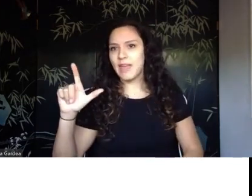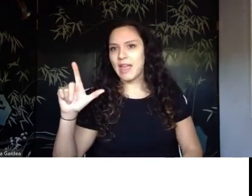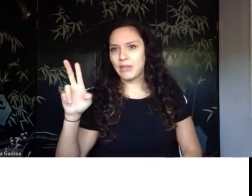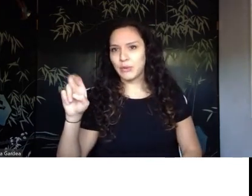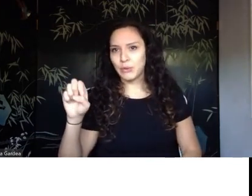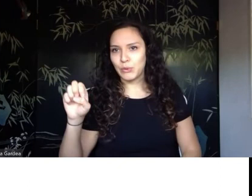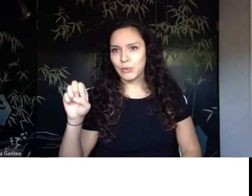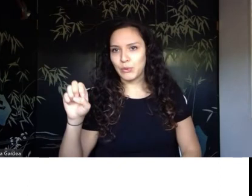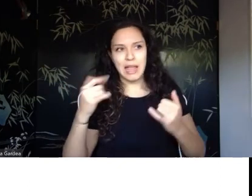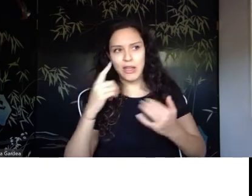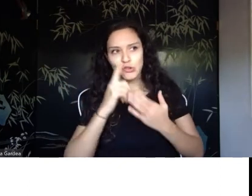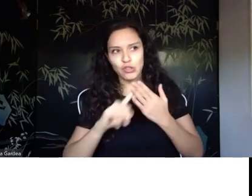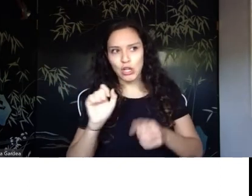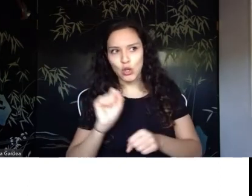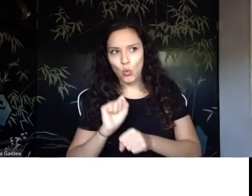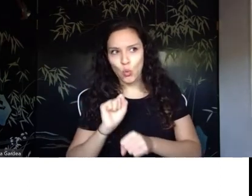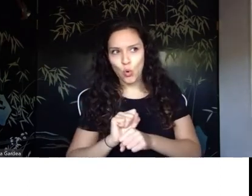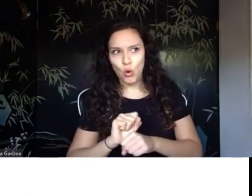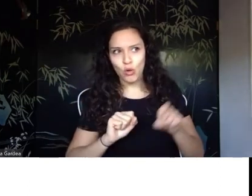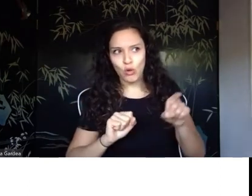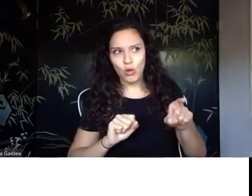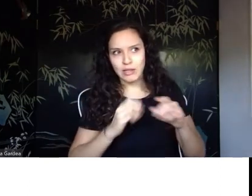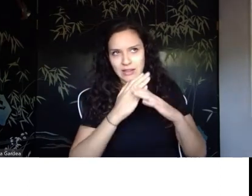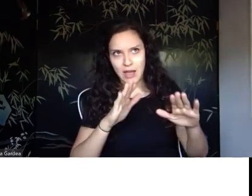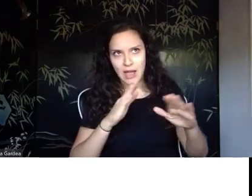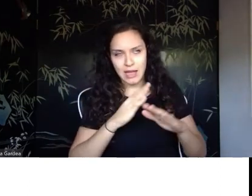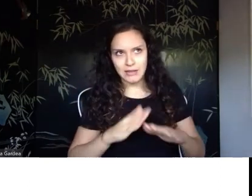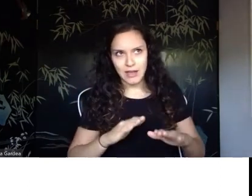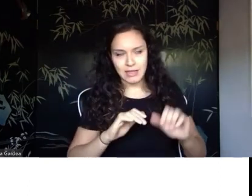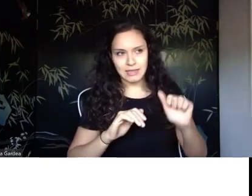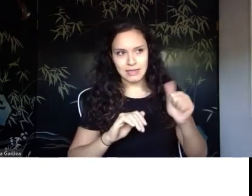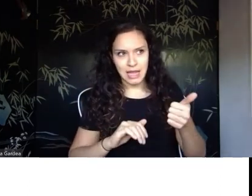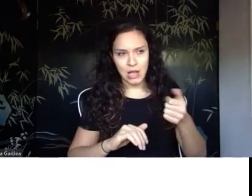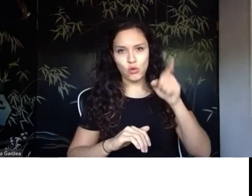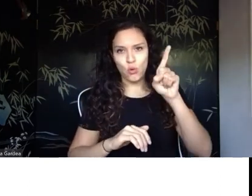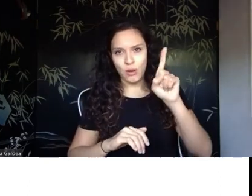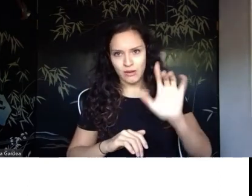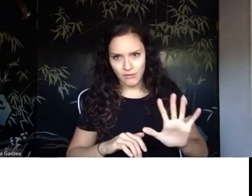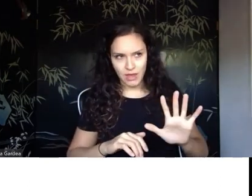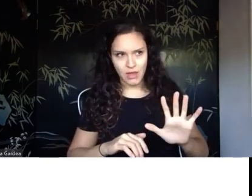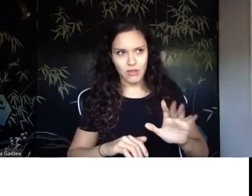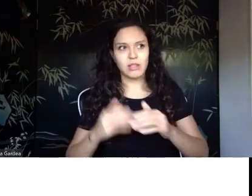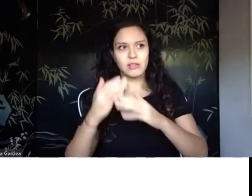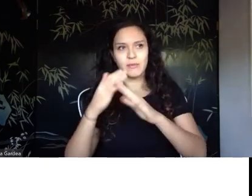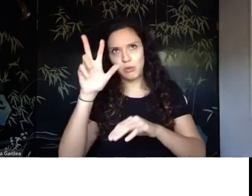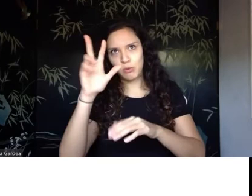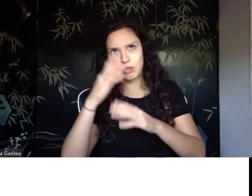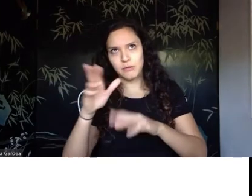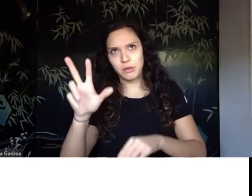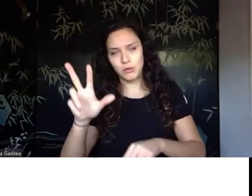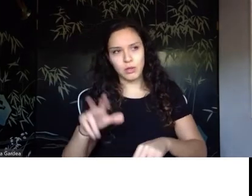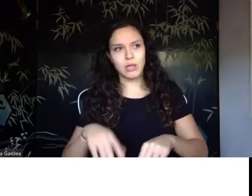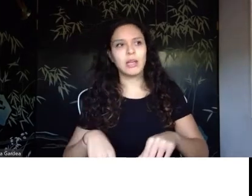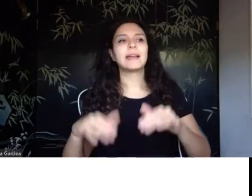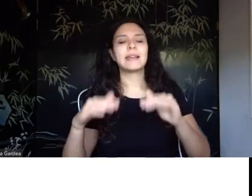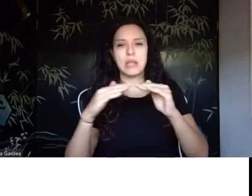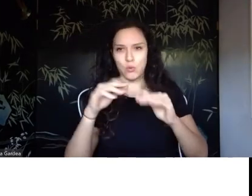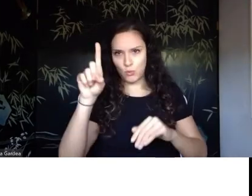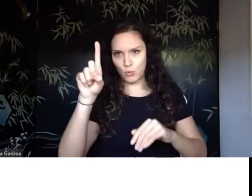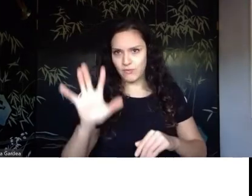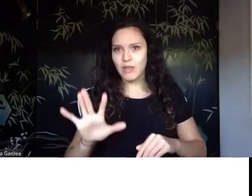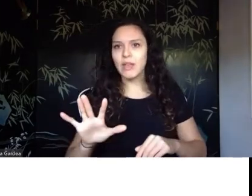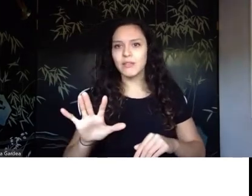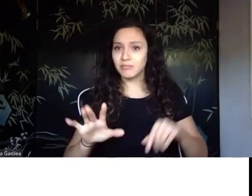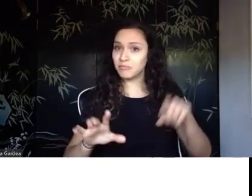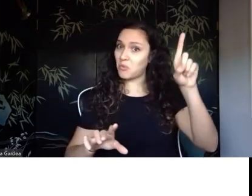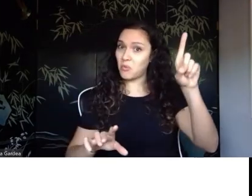fraction, meaning they're the same value. So divide by 10, divide by 10. So right now we're just checking our work. That makes 1/5, and then divide